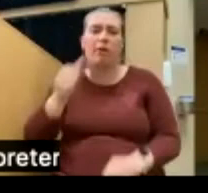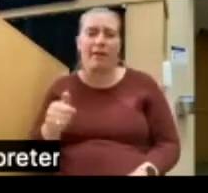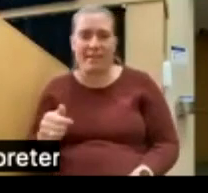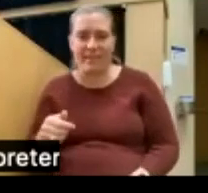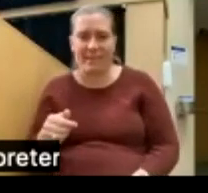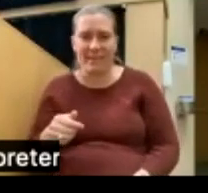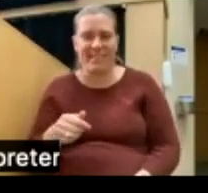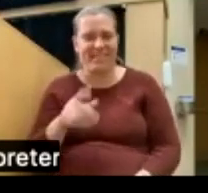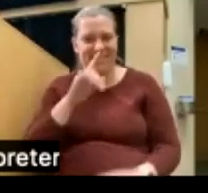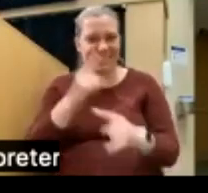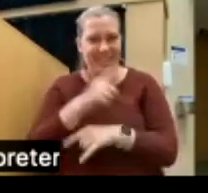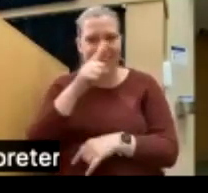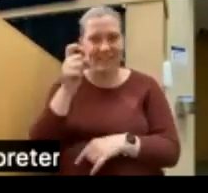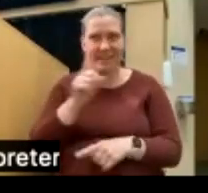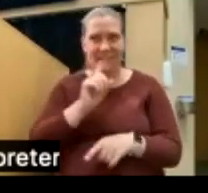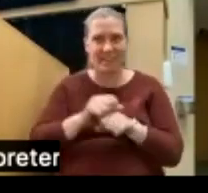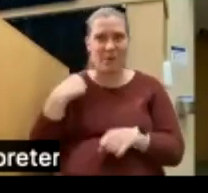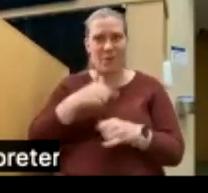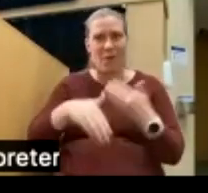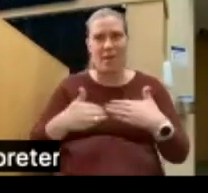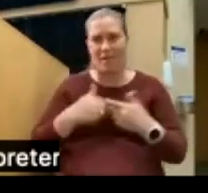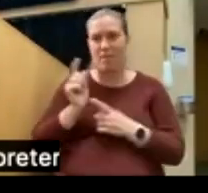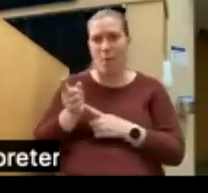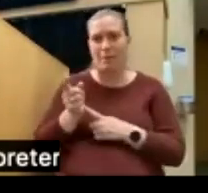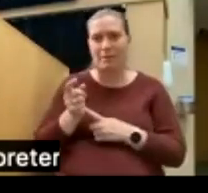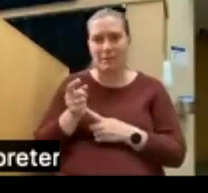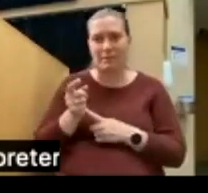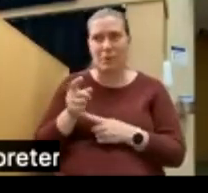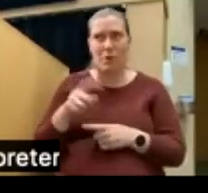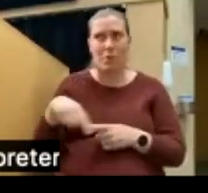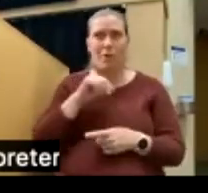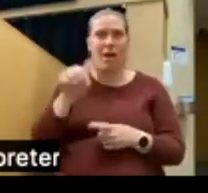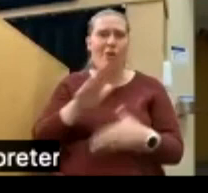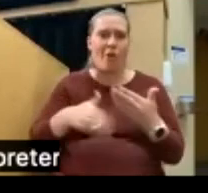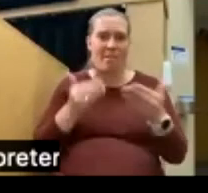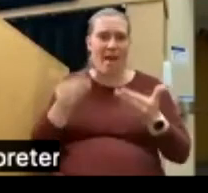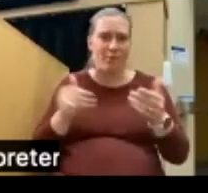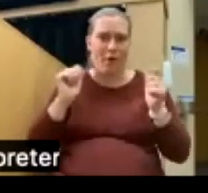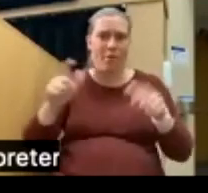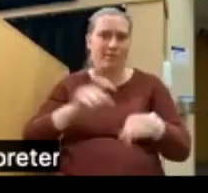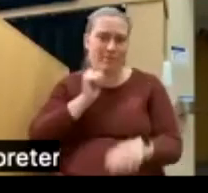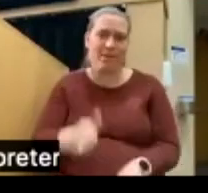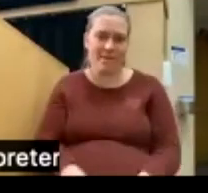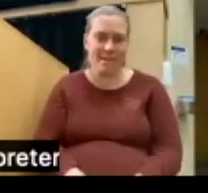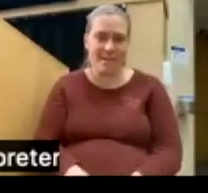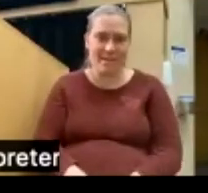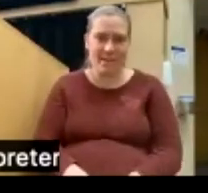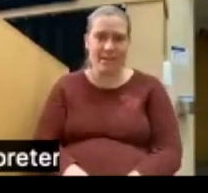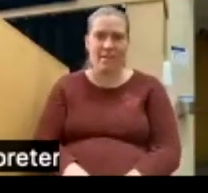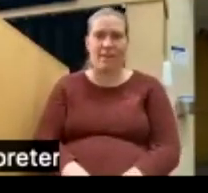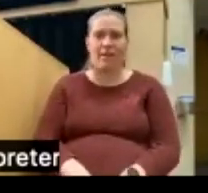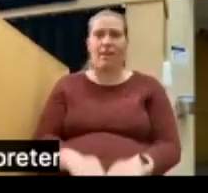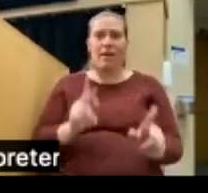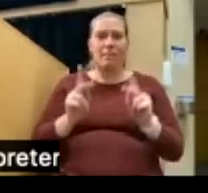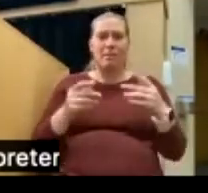is, I think, you know, we all have our moments. We're all not kind all the time. People can have pockets of